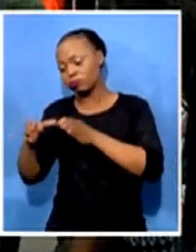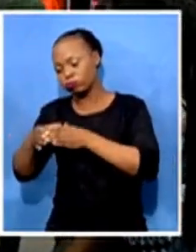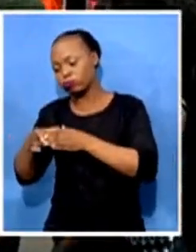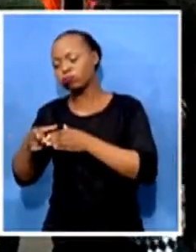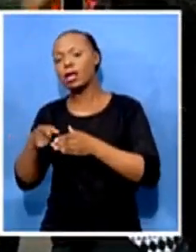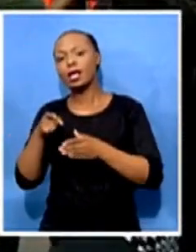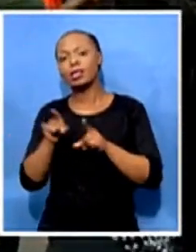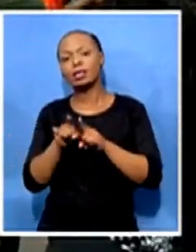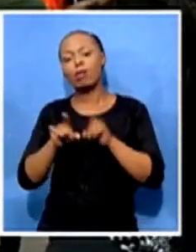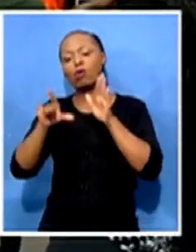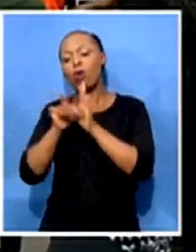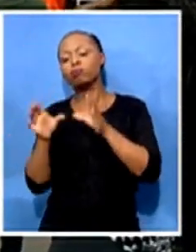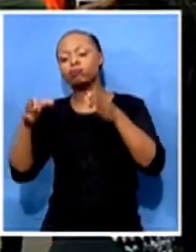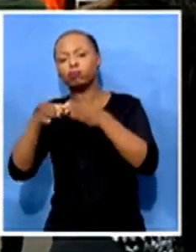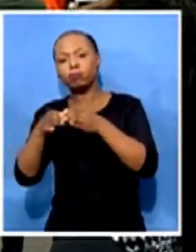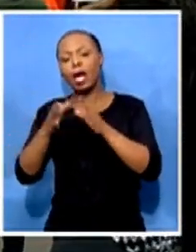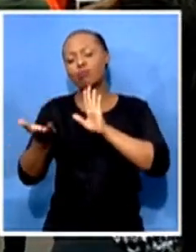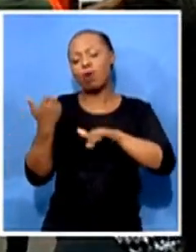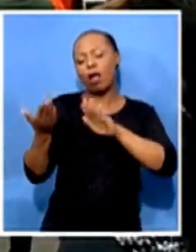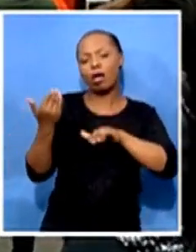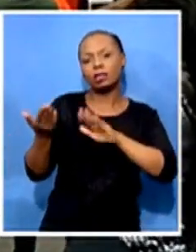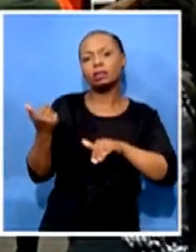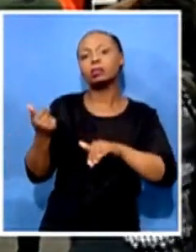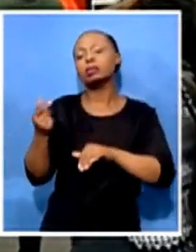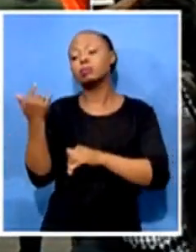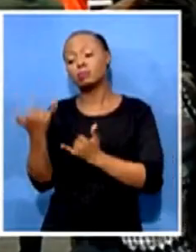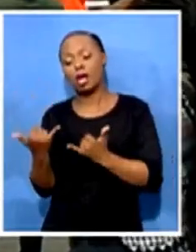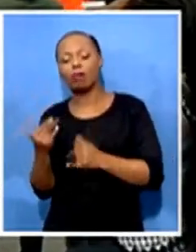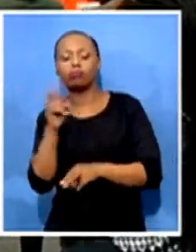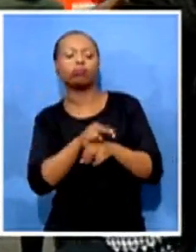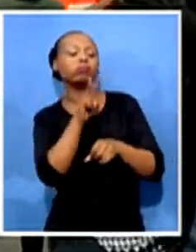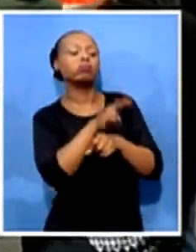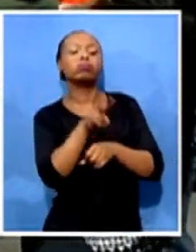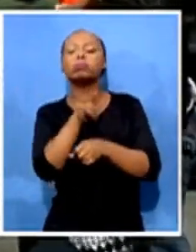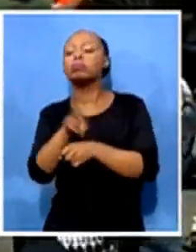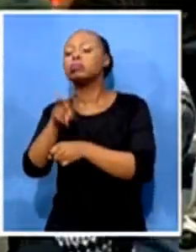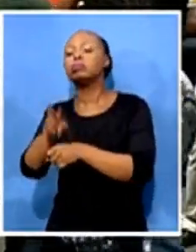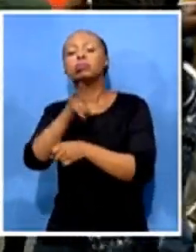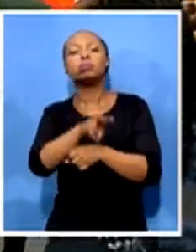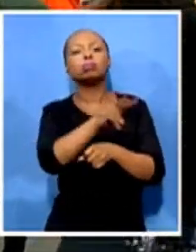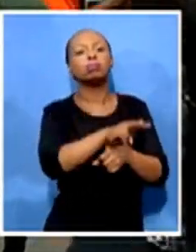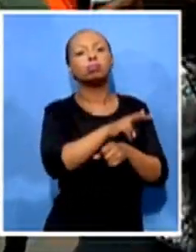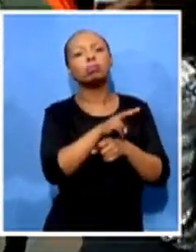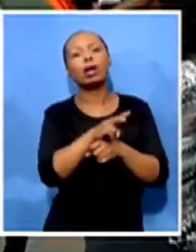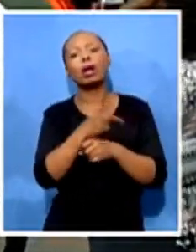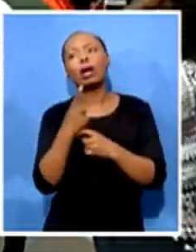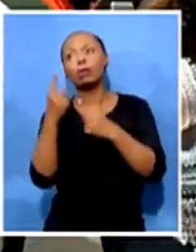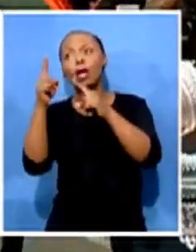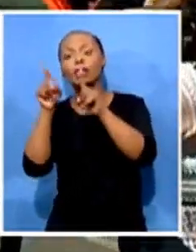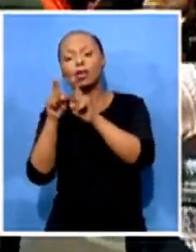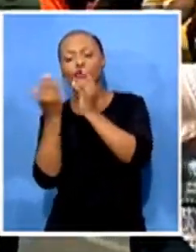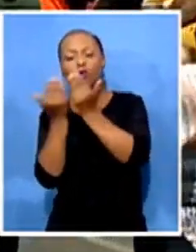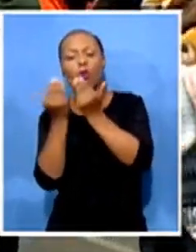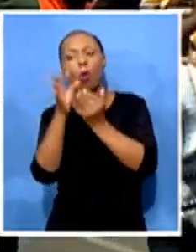etc., are monitoring roads leading to Brackenfell High School, all the side roads, the main intersection at Franz Conradi over in front